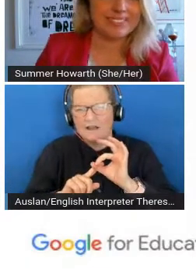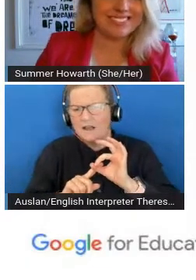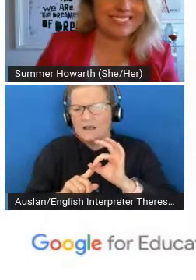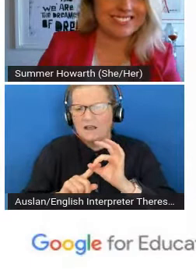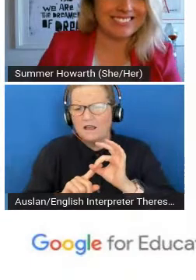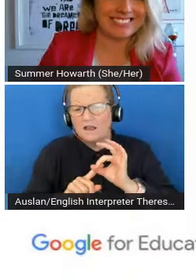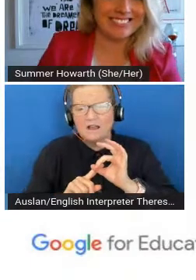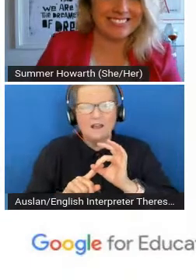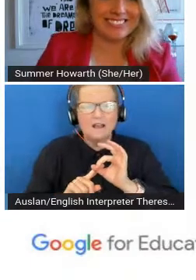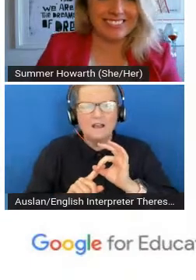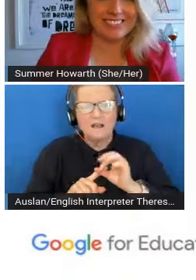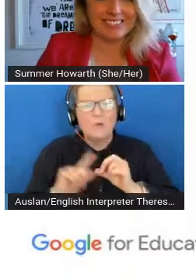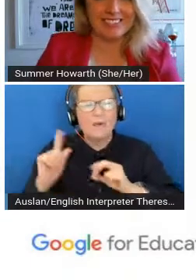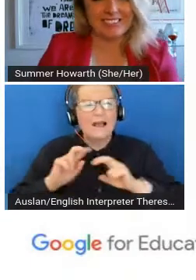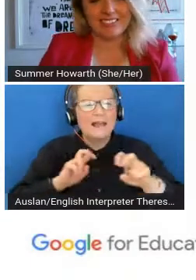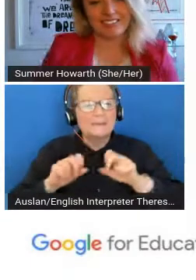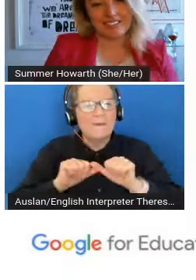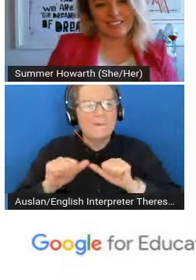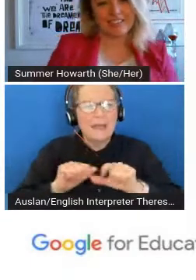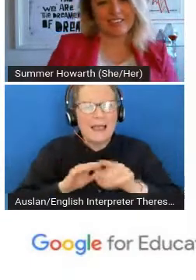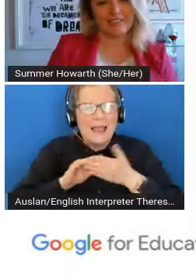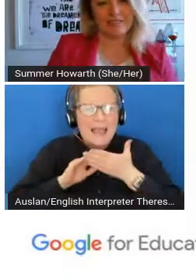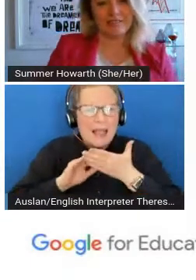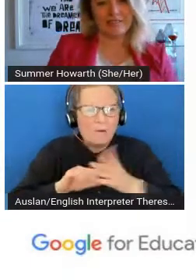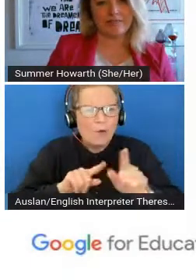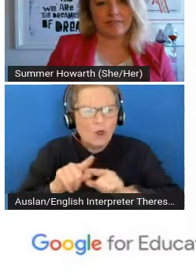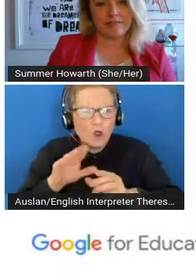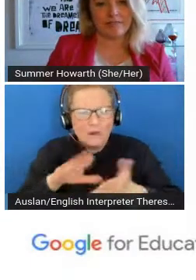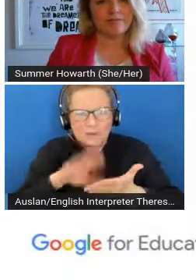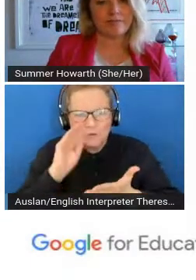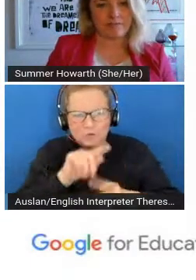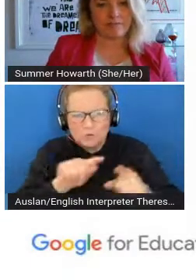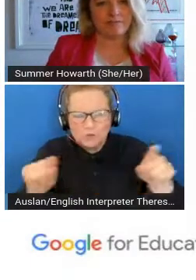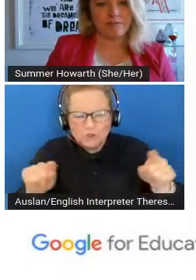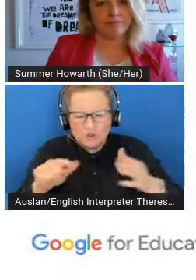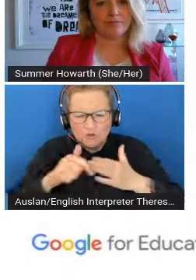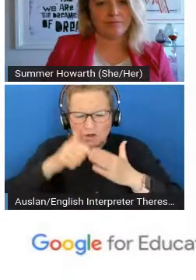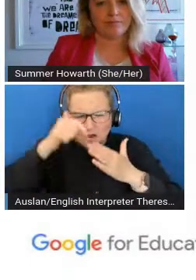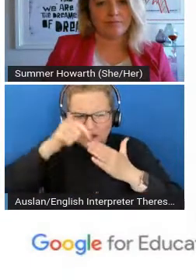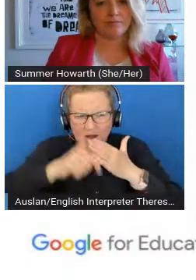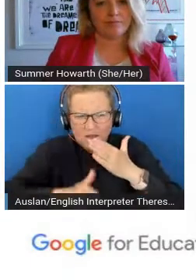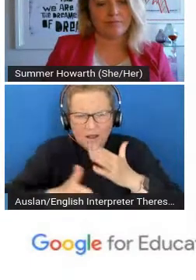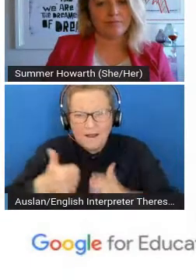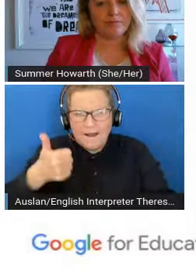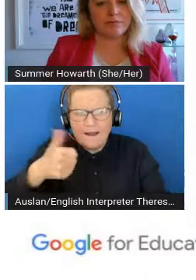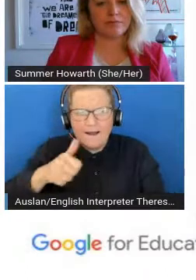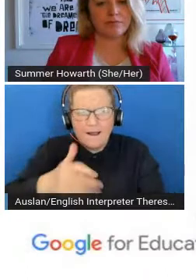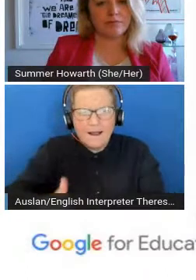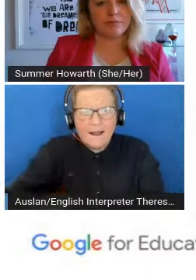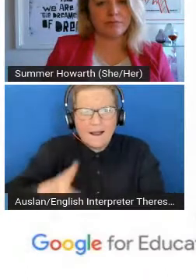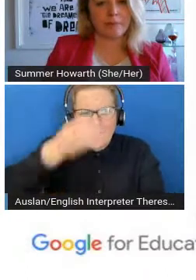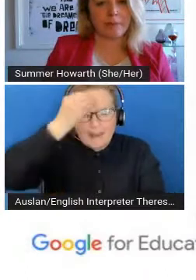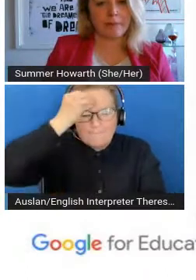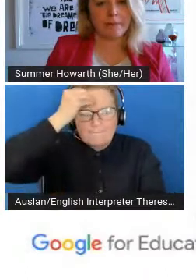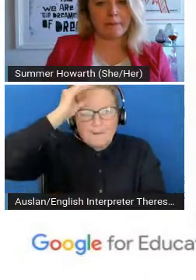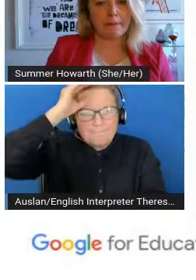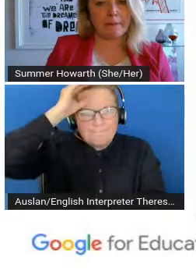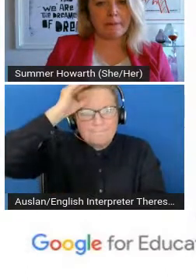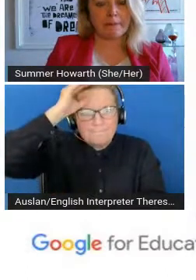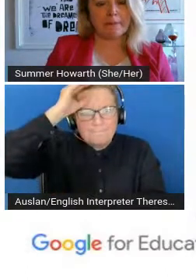helps the learners to construct a deep knowledge, a deep understanding? How am I getting them to